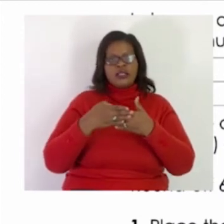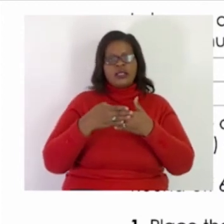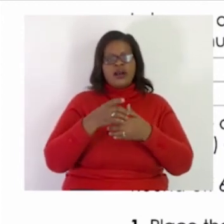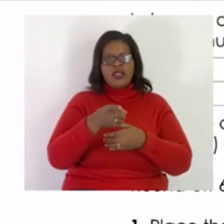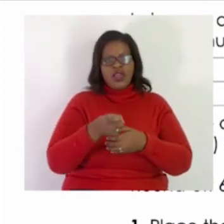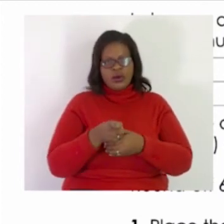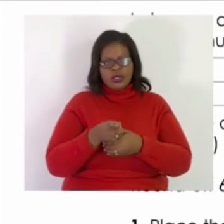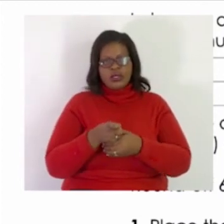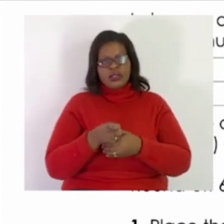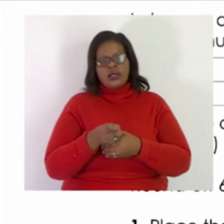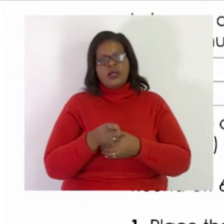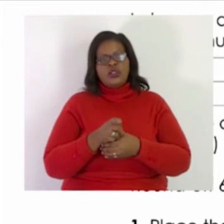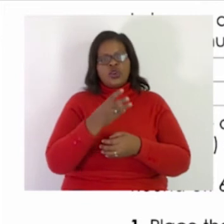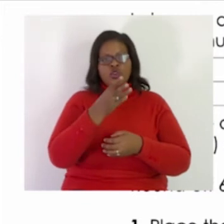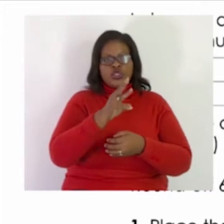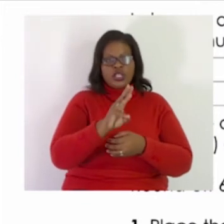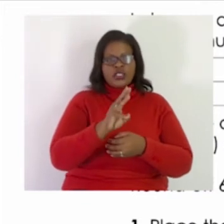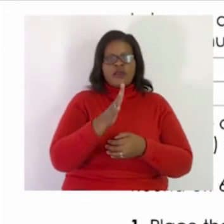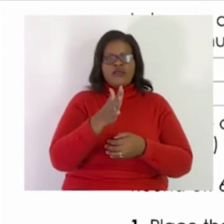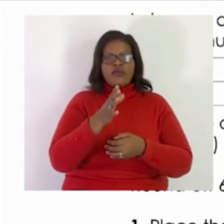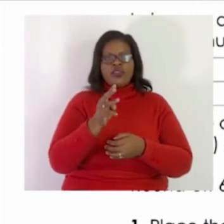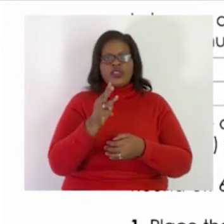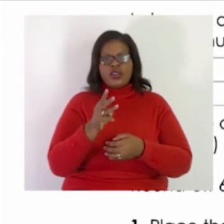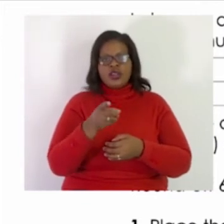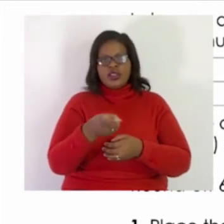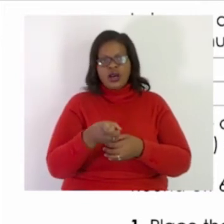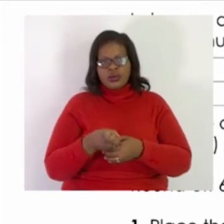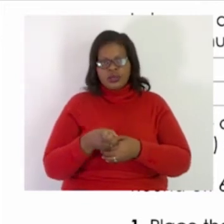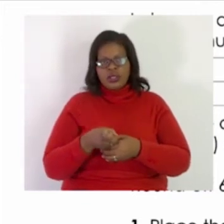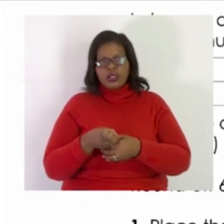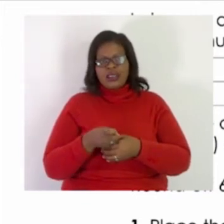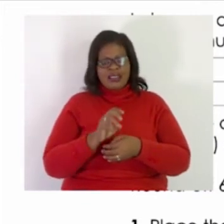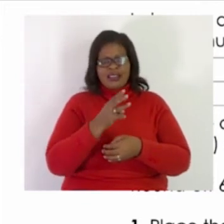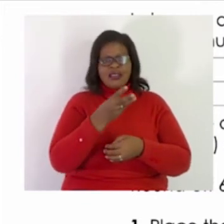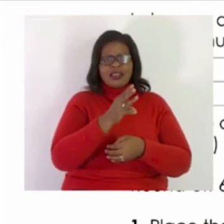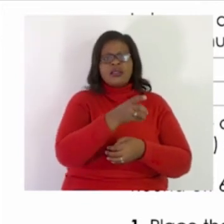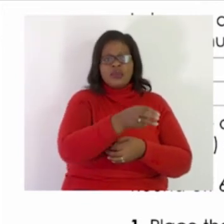6,053,951 to the nearest 1,000. I will repeat that one again. Round off